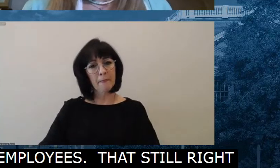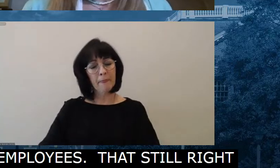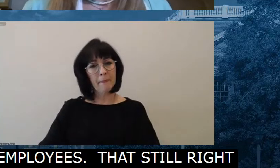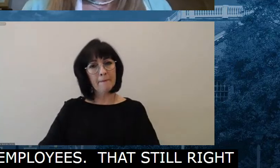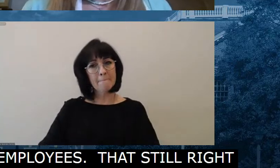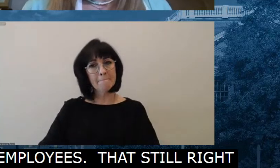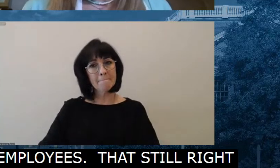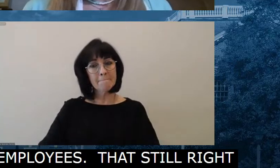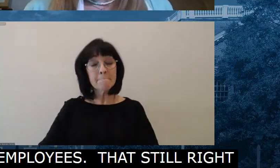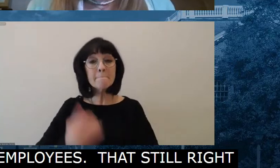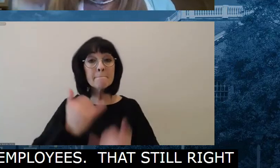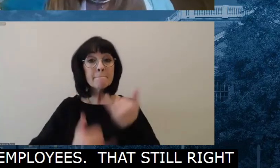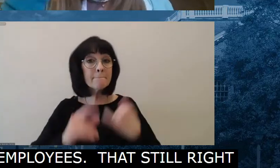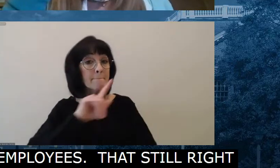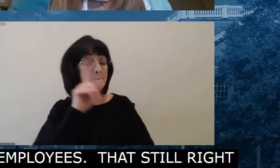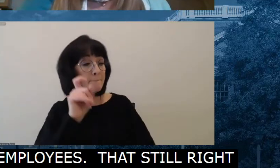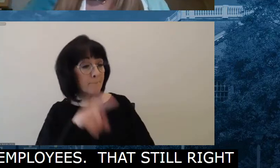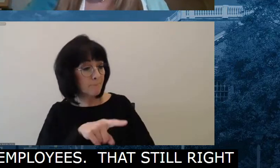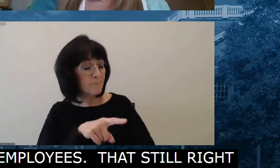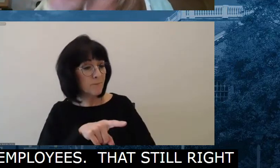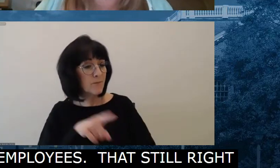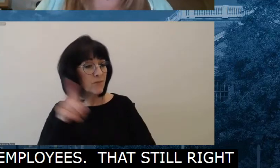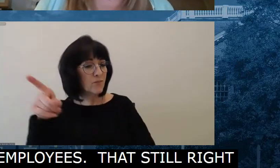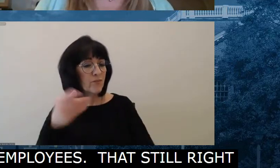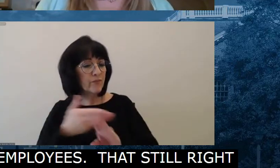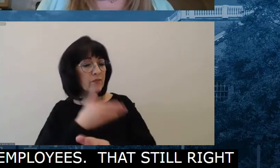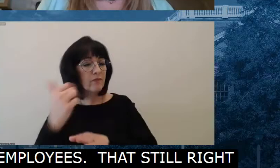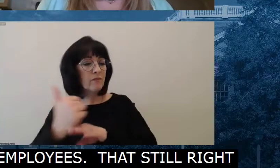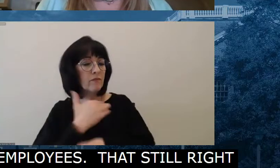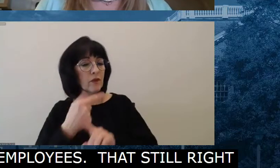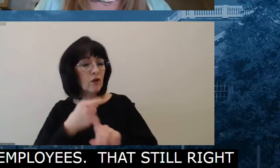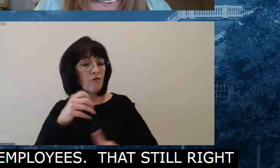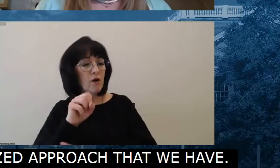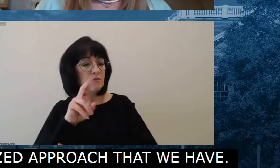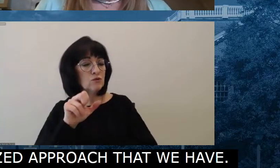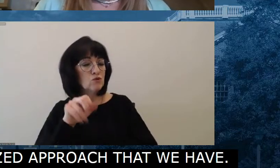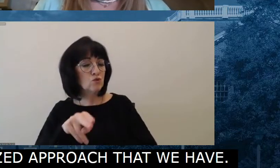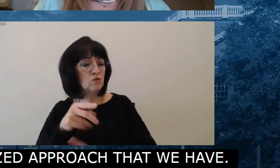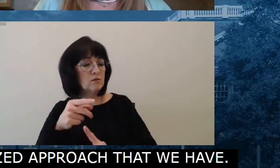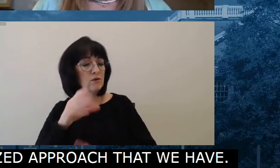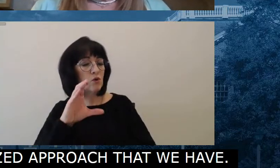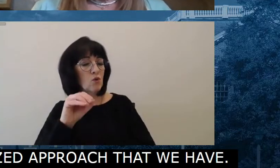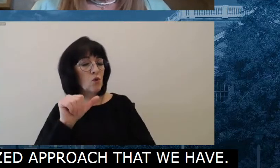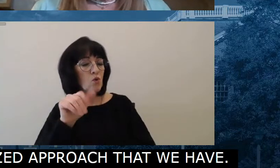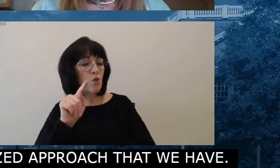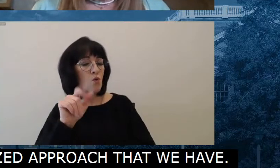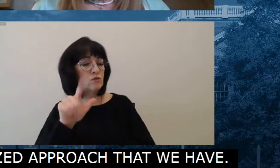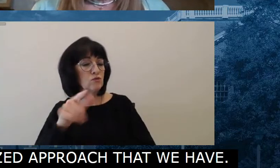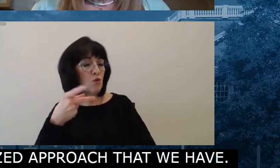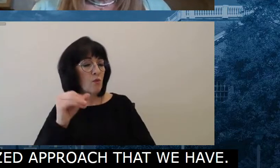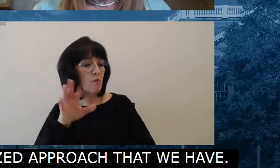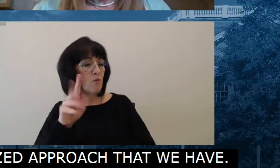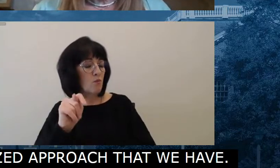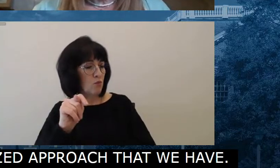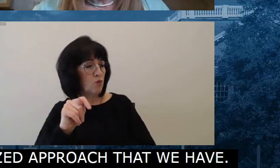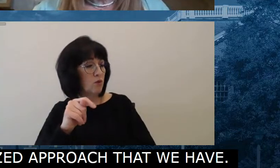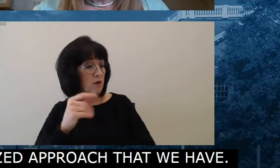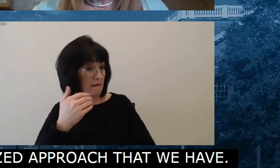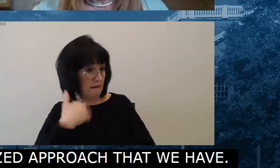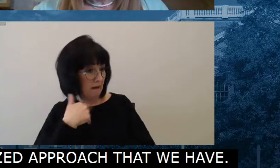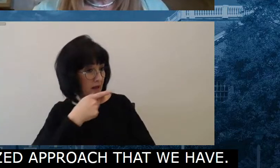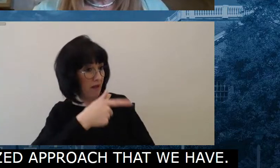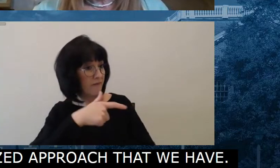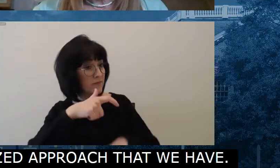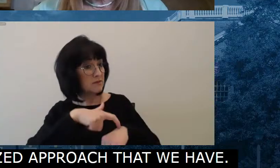All right, this is the last question for today. It's pre-submitted from Susan Canfora from Coastal Point. She asks, is there a timeline for when